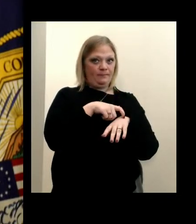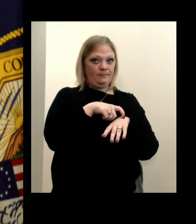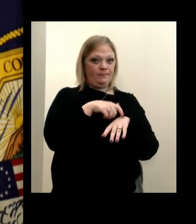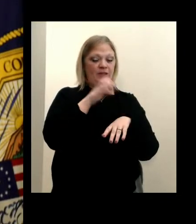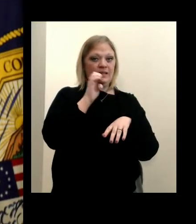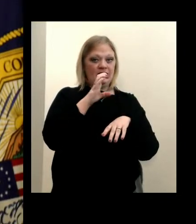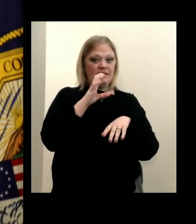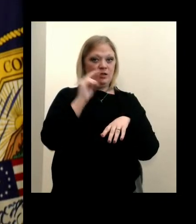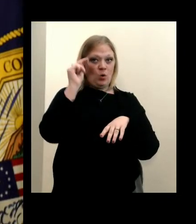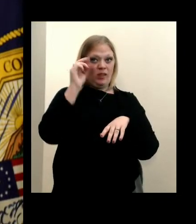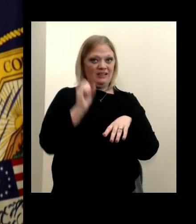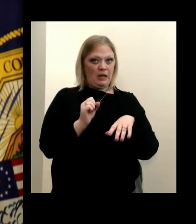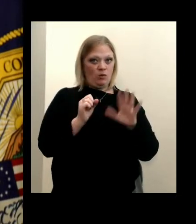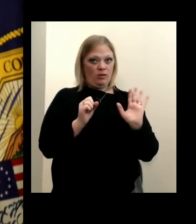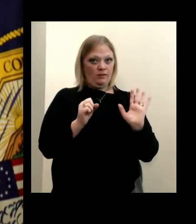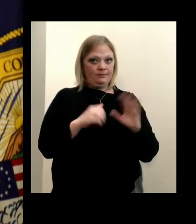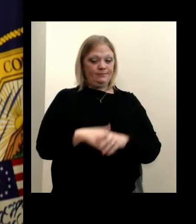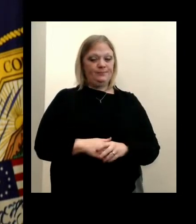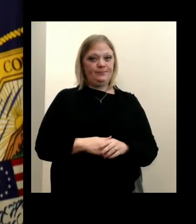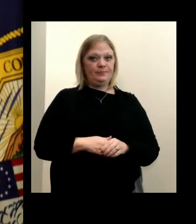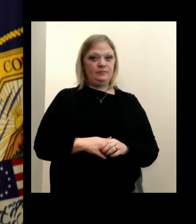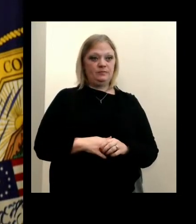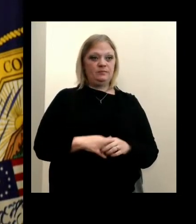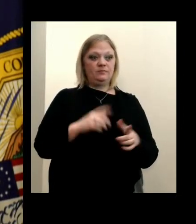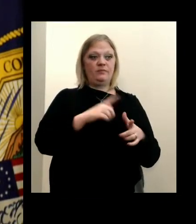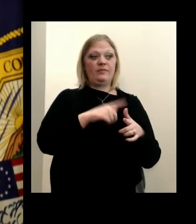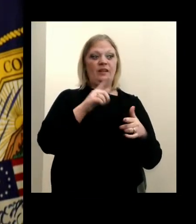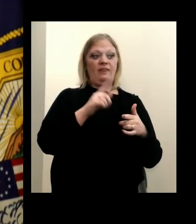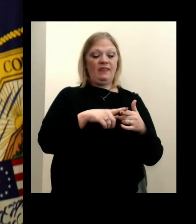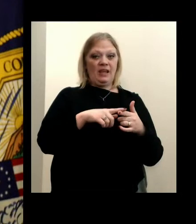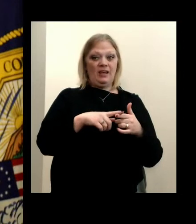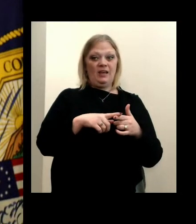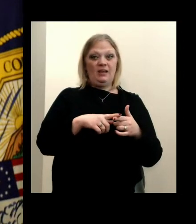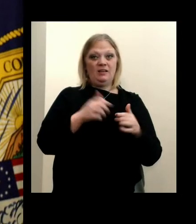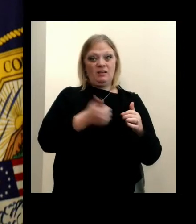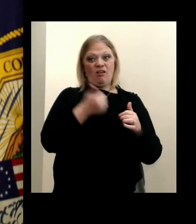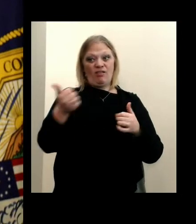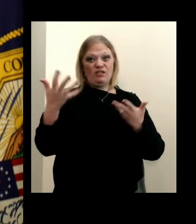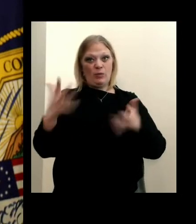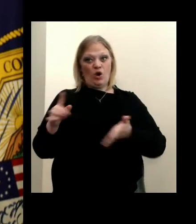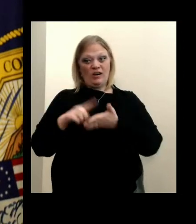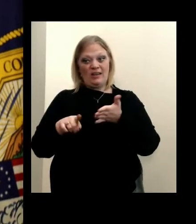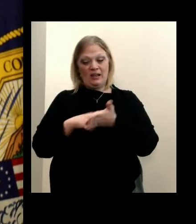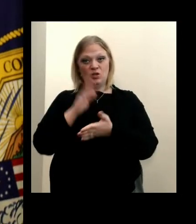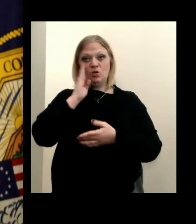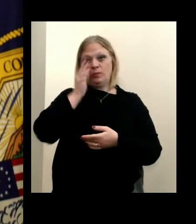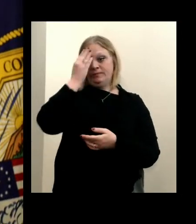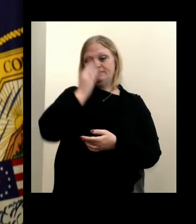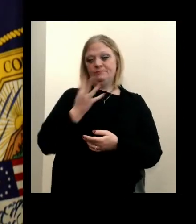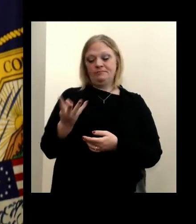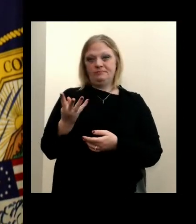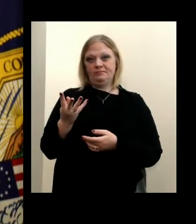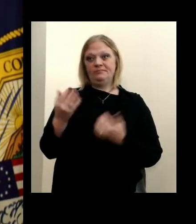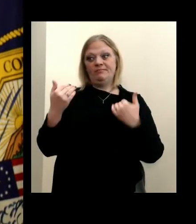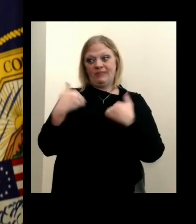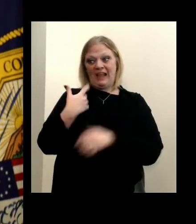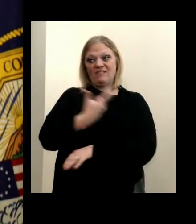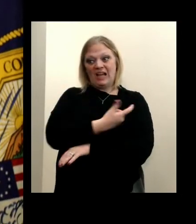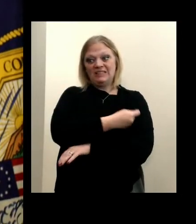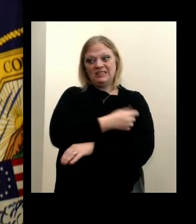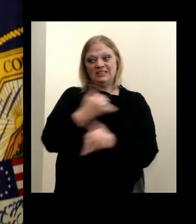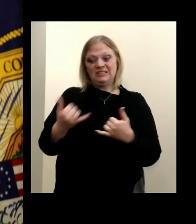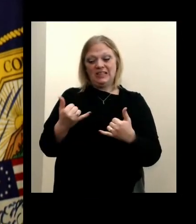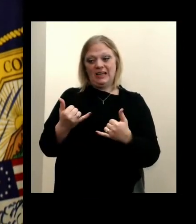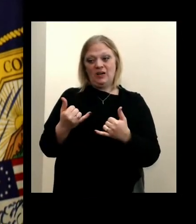North and ECC South, and then all of those that were canceled will be notified when we have vaccines to